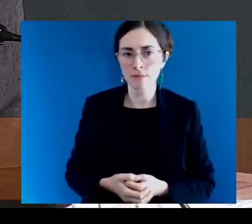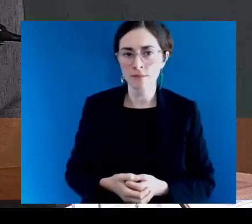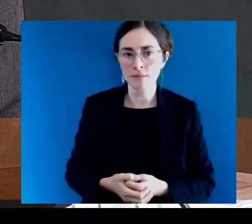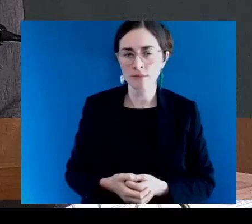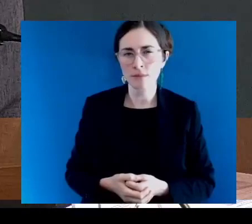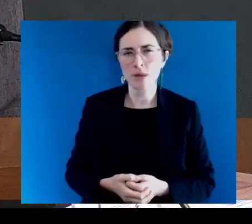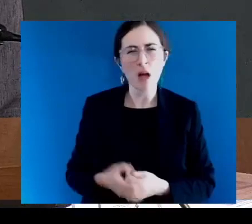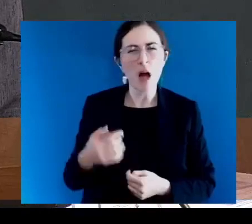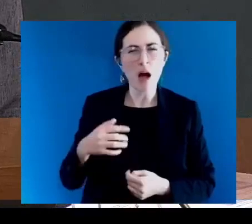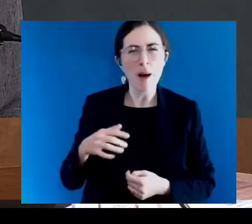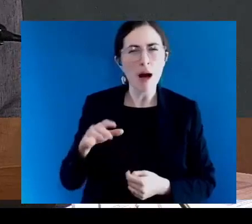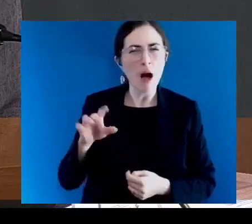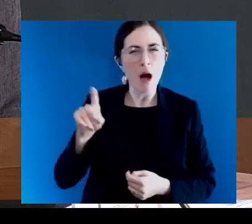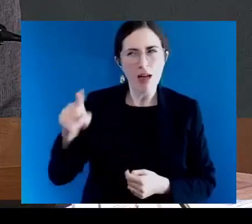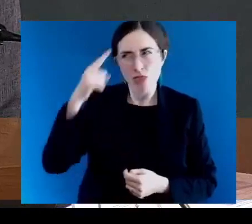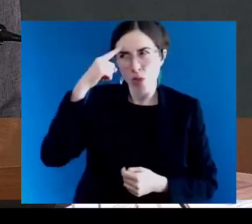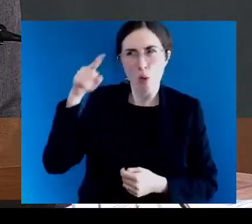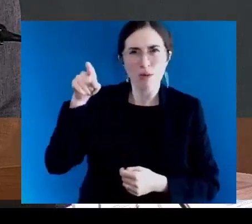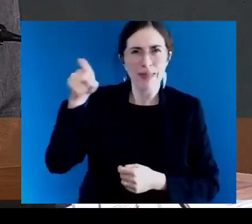to this subject matter.